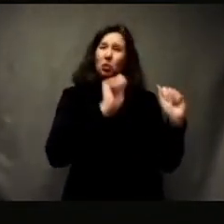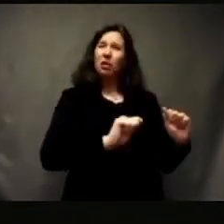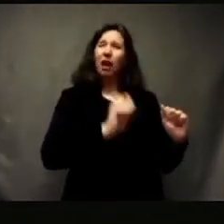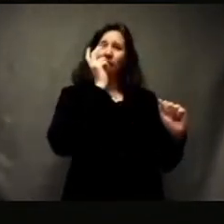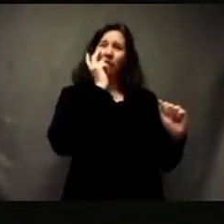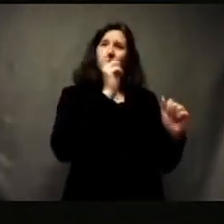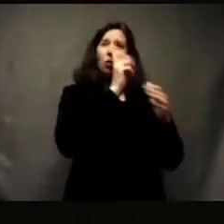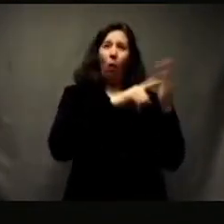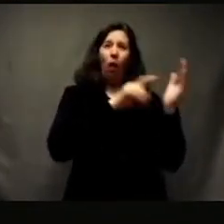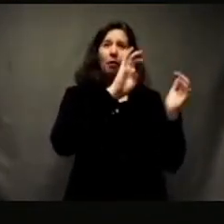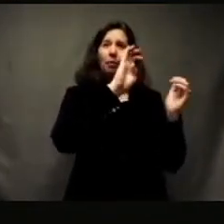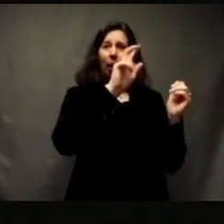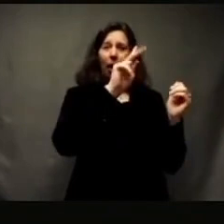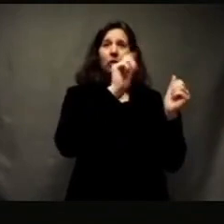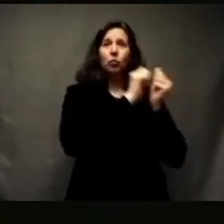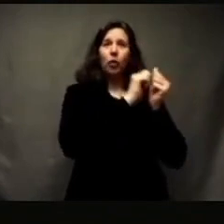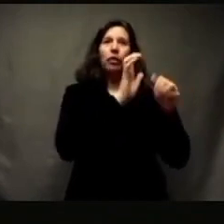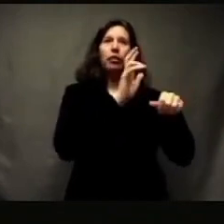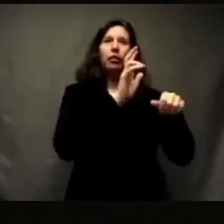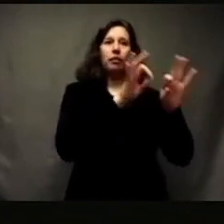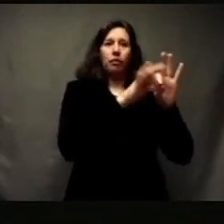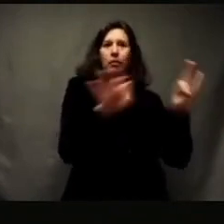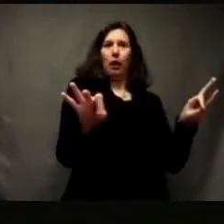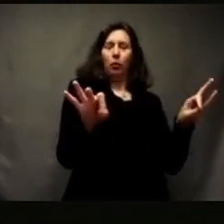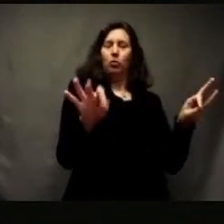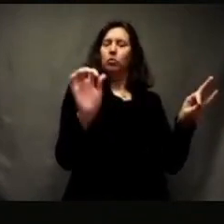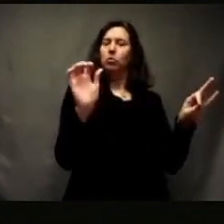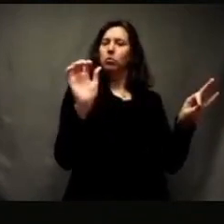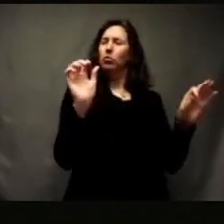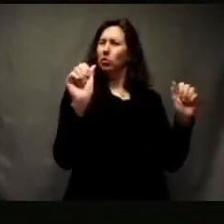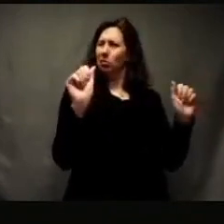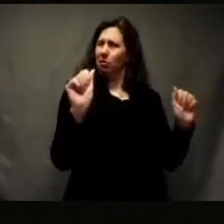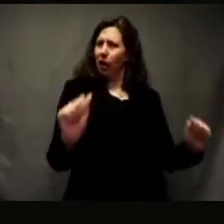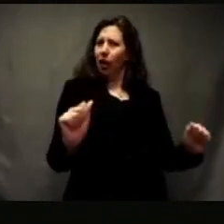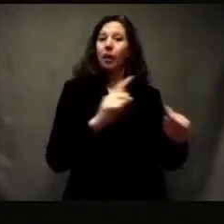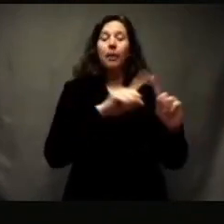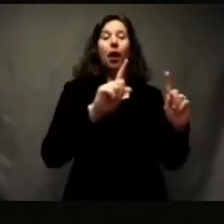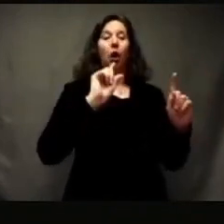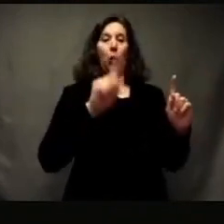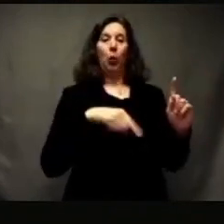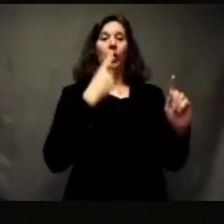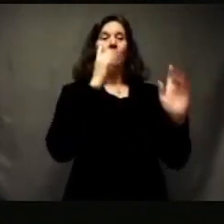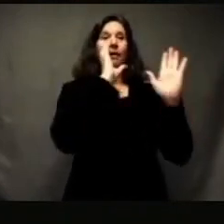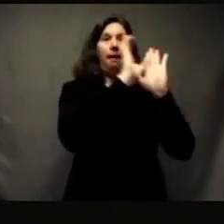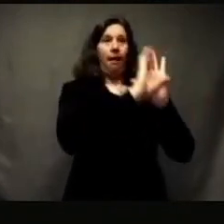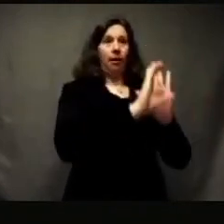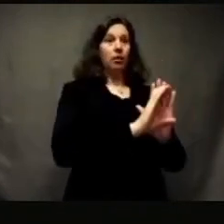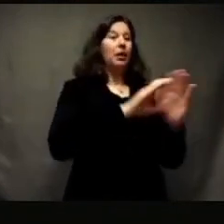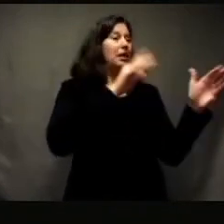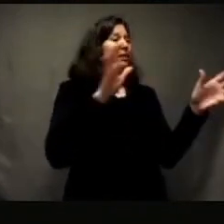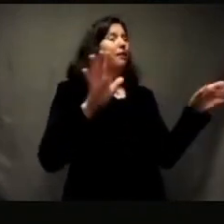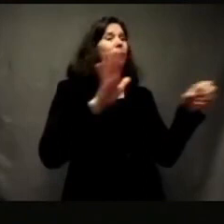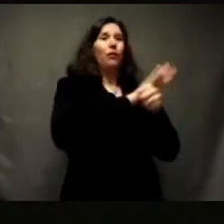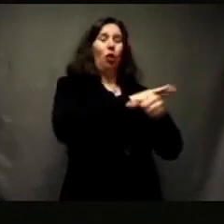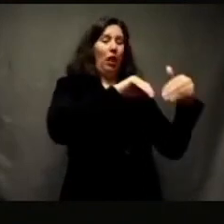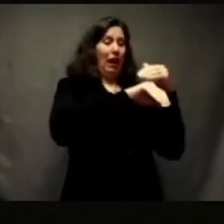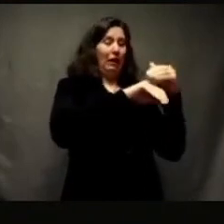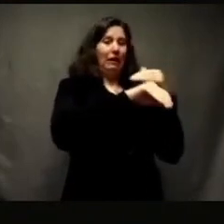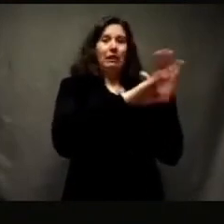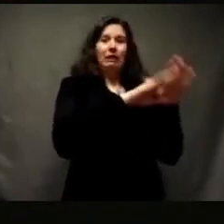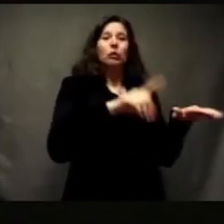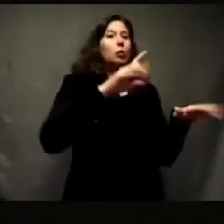the blocks are with natural language, for the most part, just icons, and it's completely accessible to children that can't yet read.